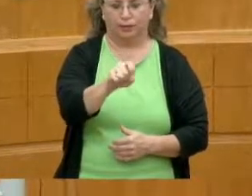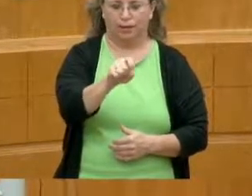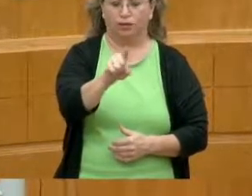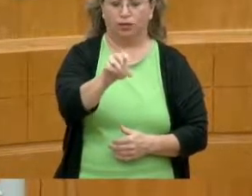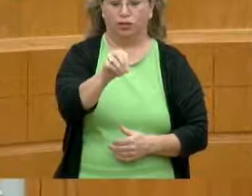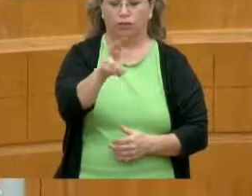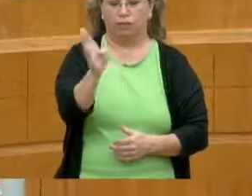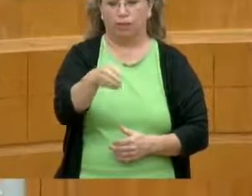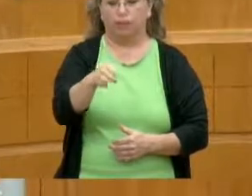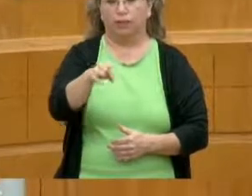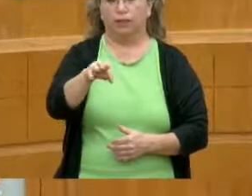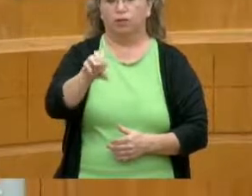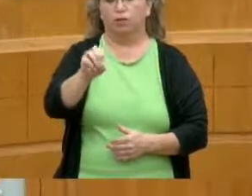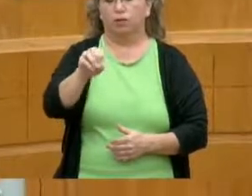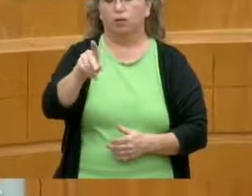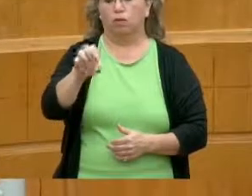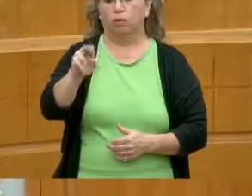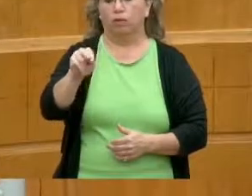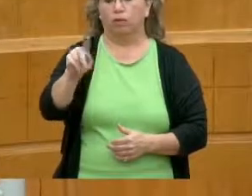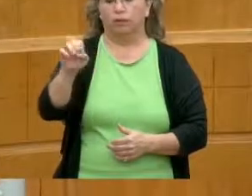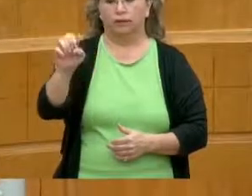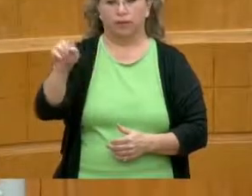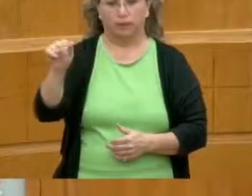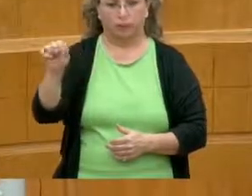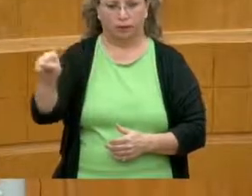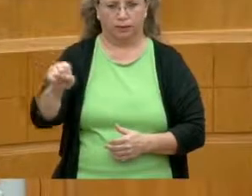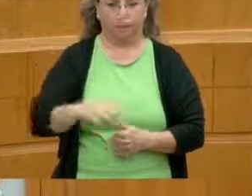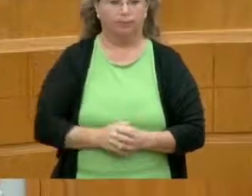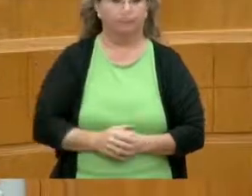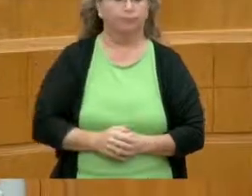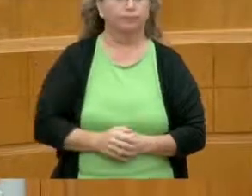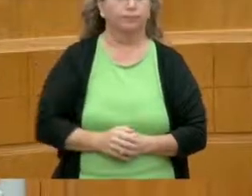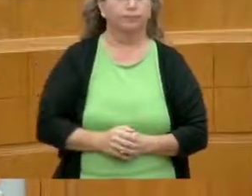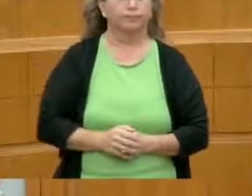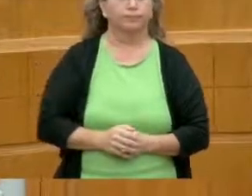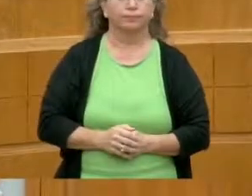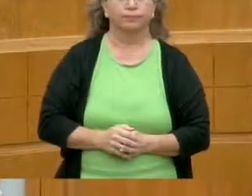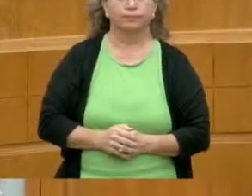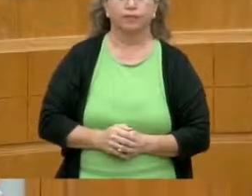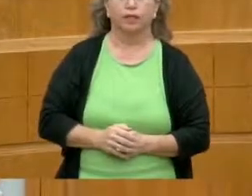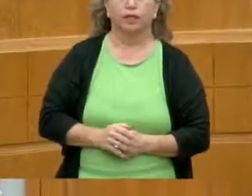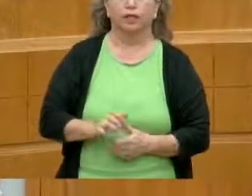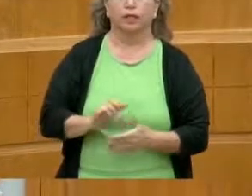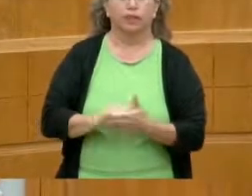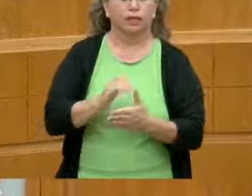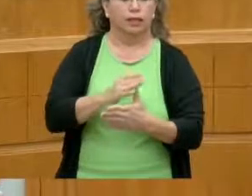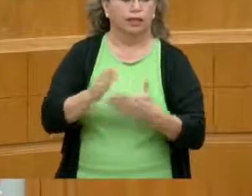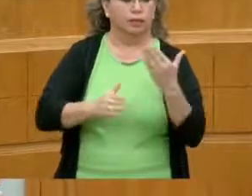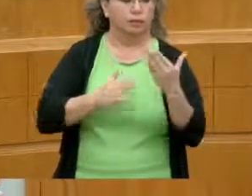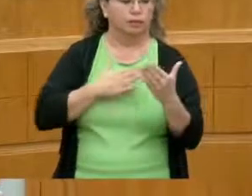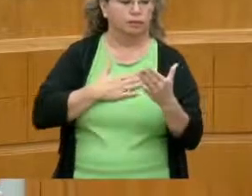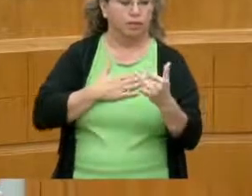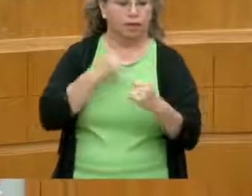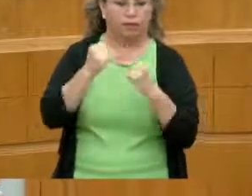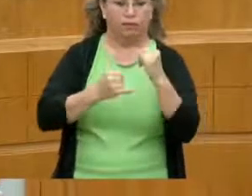gov.texas.gov/OpenTexas. That's the website. All righty, so that concludes that final part of